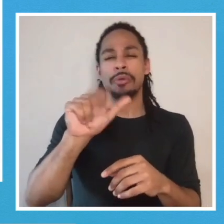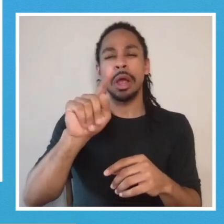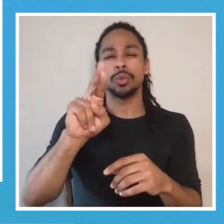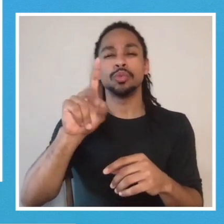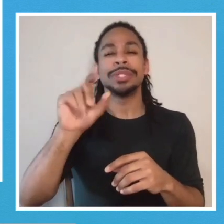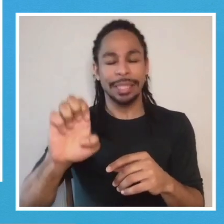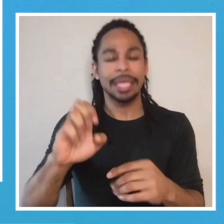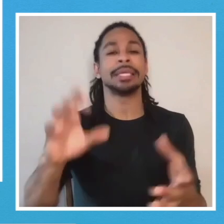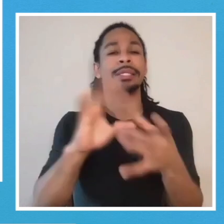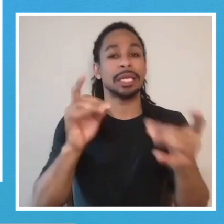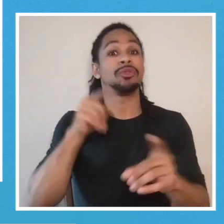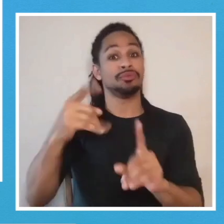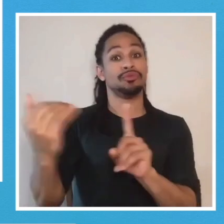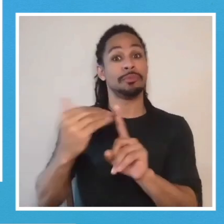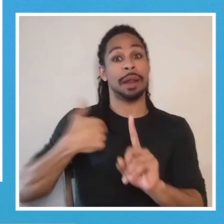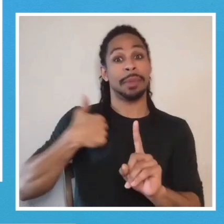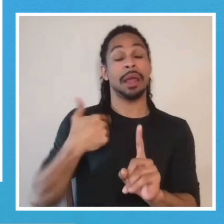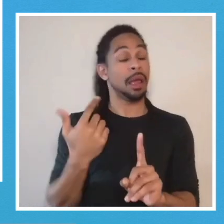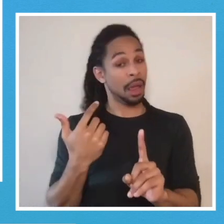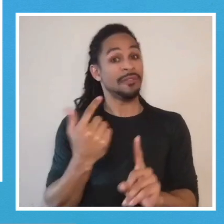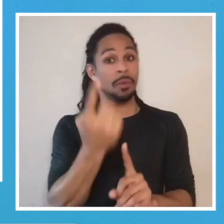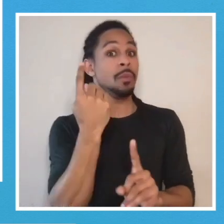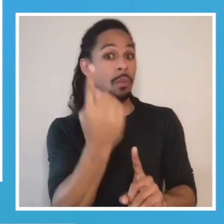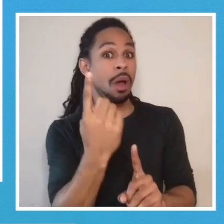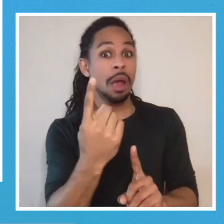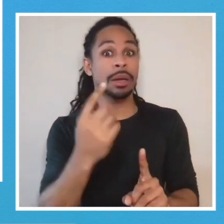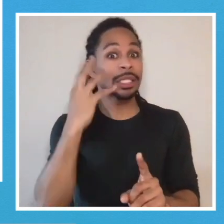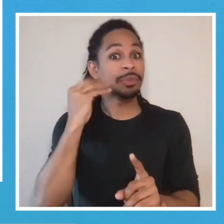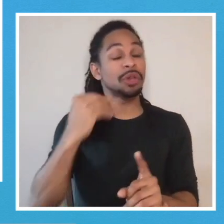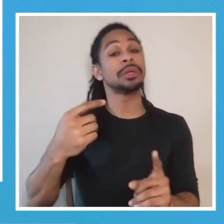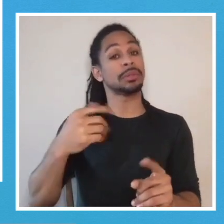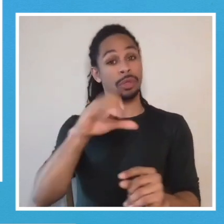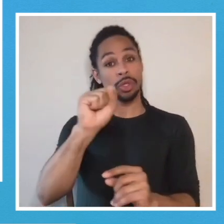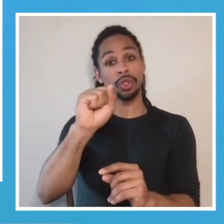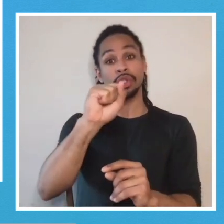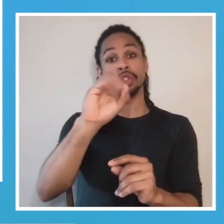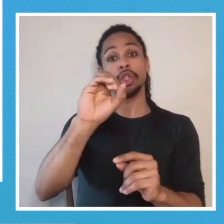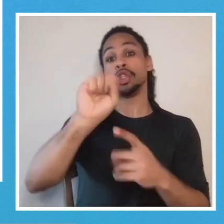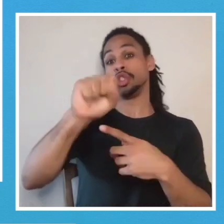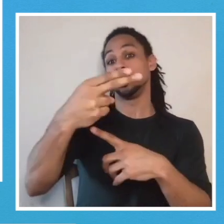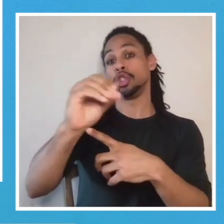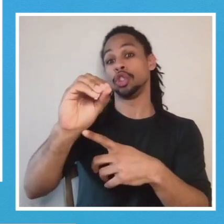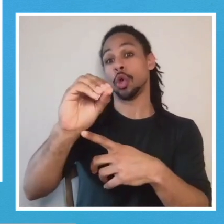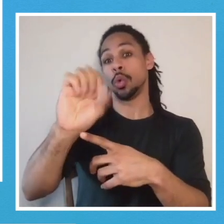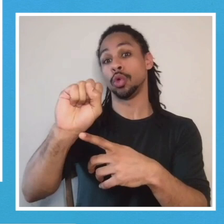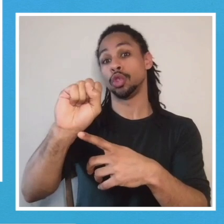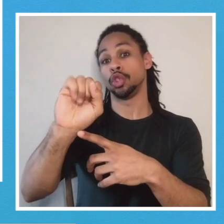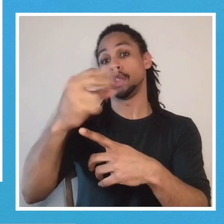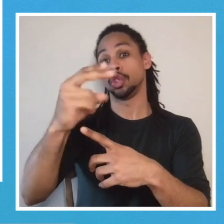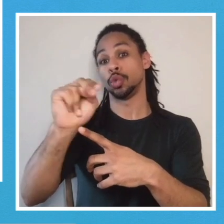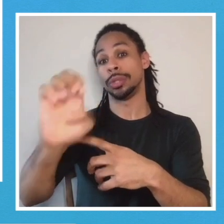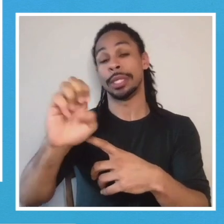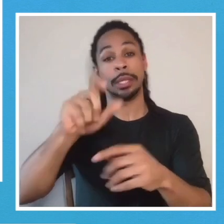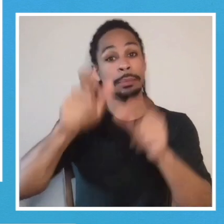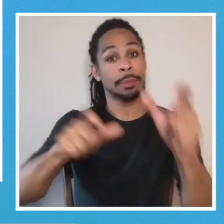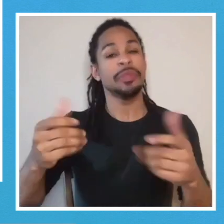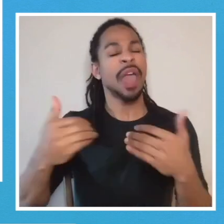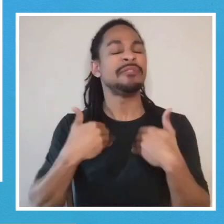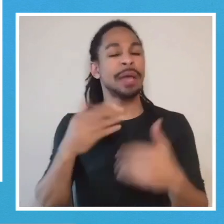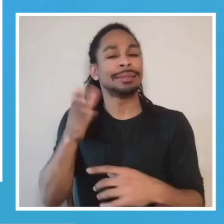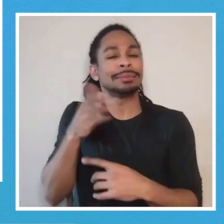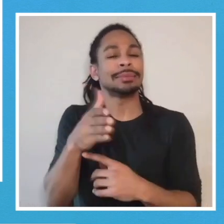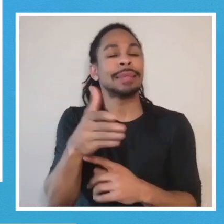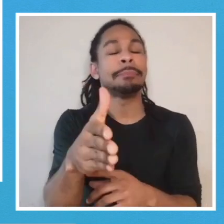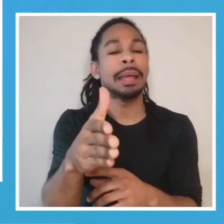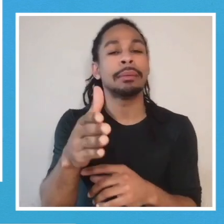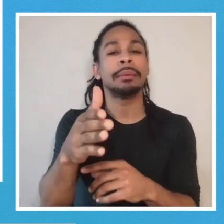summer with the Shoshone Bannock people in Idaho, and we were there to do. They have a salmon ceremony